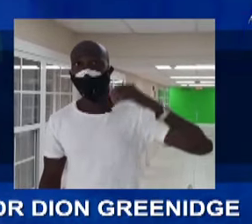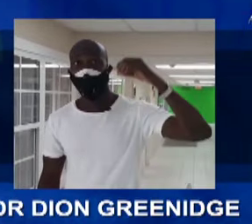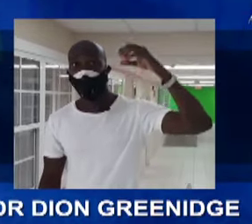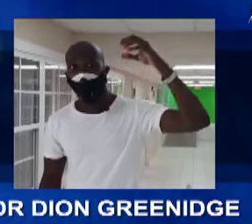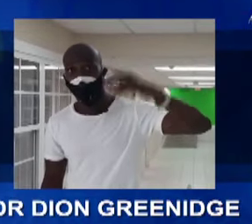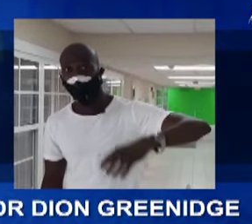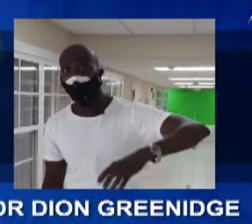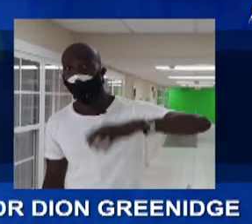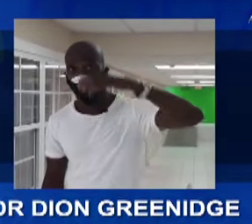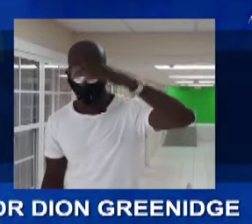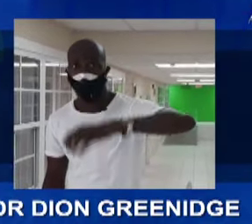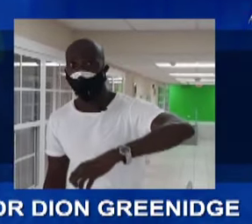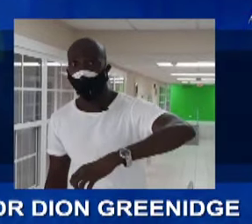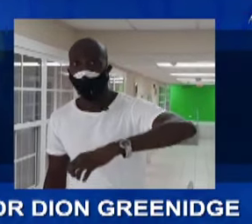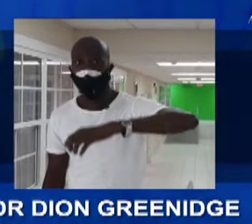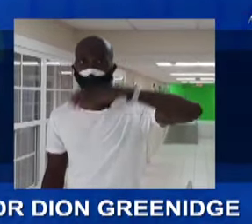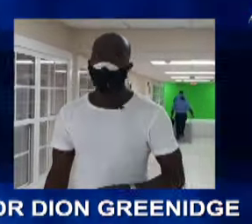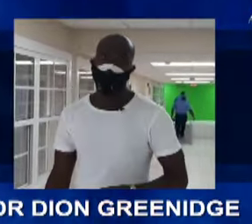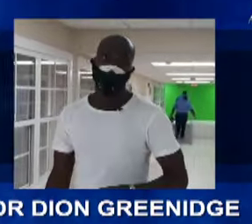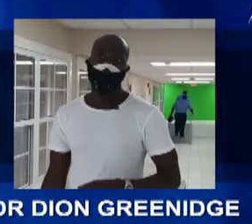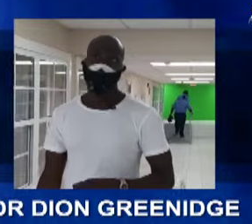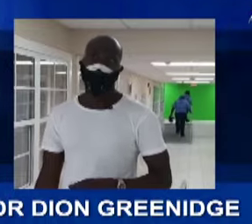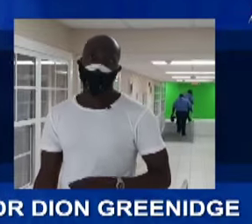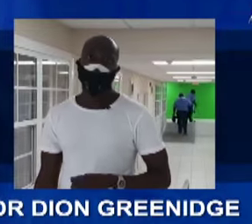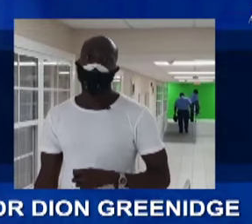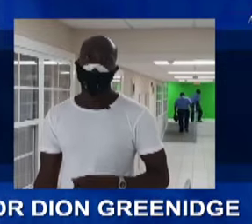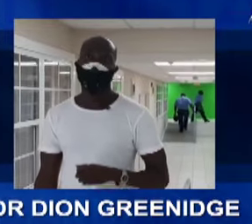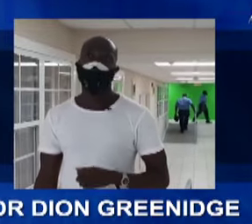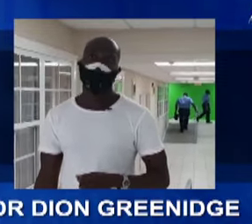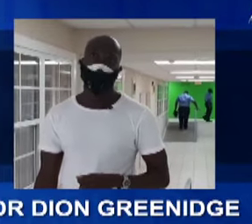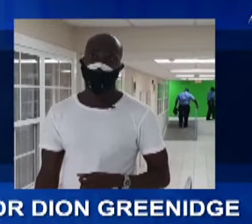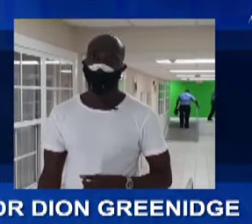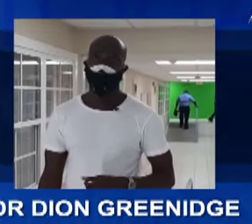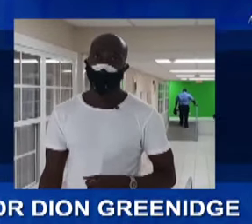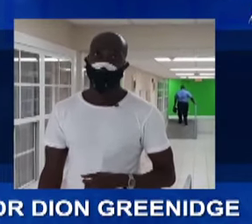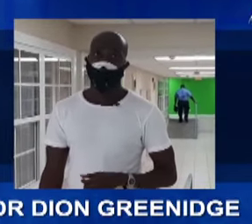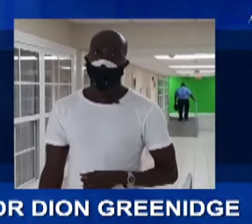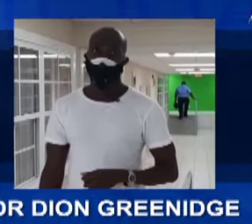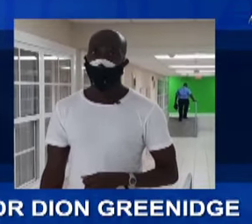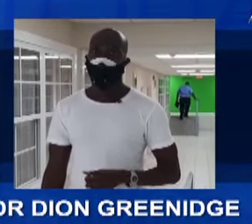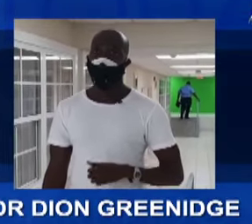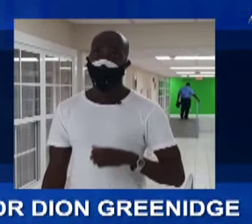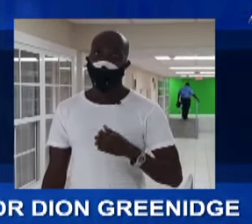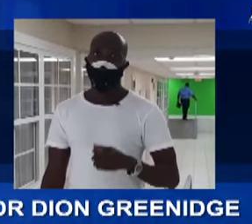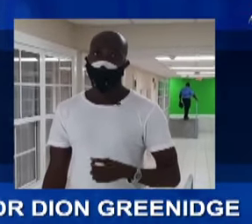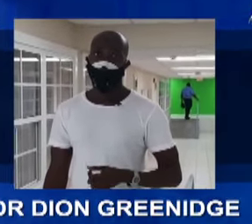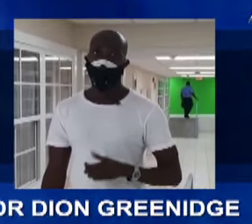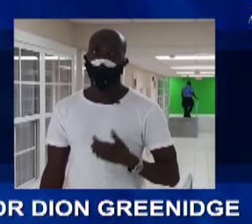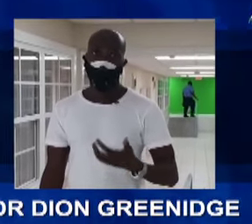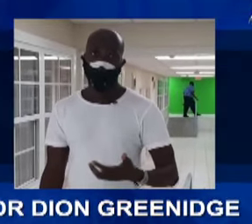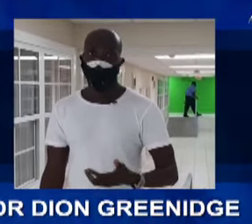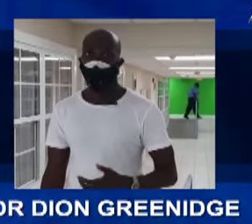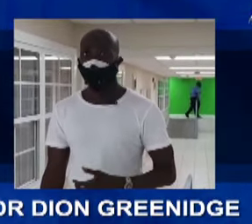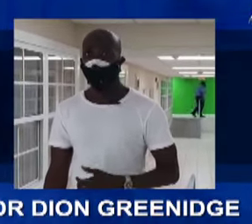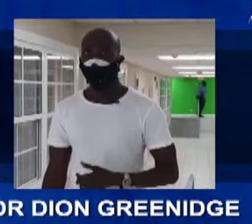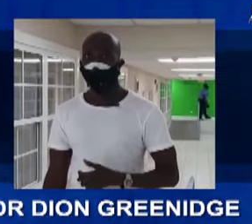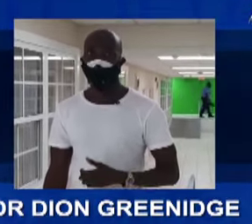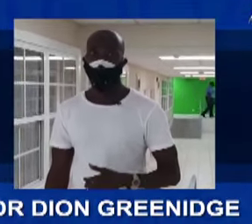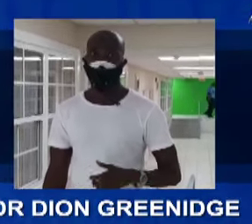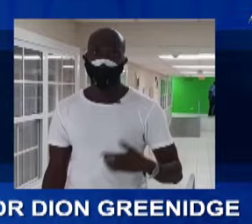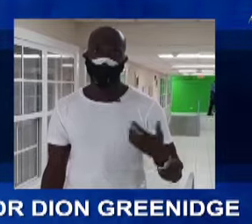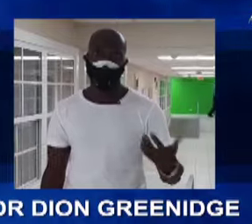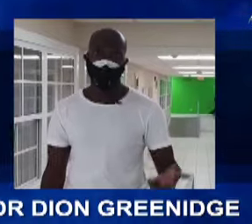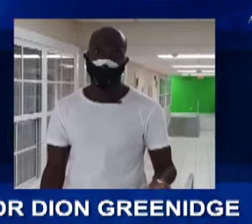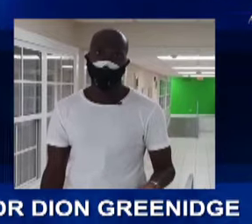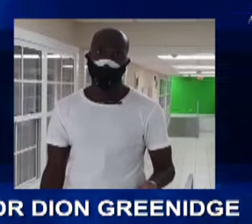relates to the COVID, as it relates to dengue and some